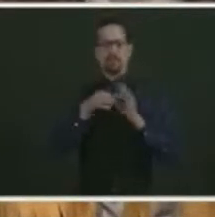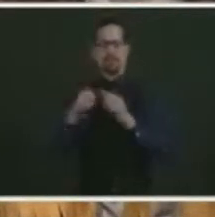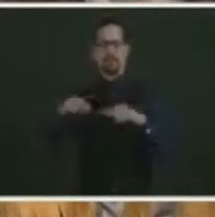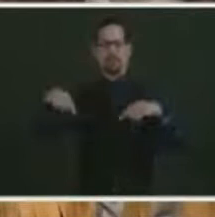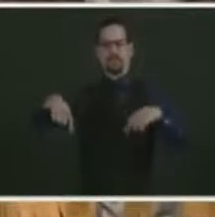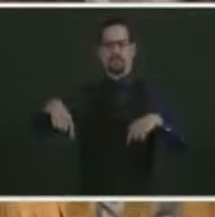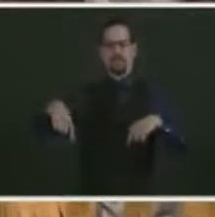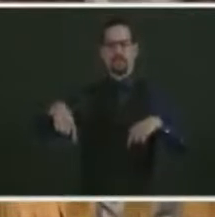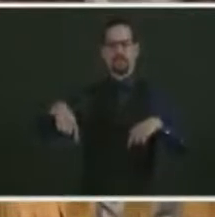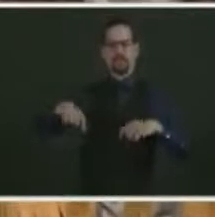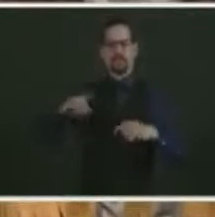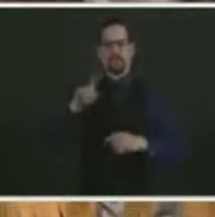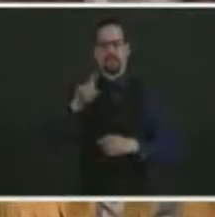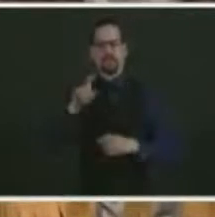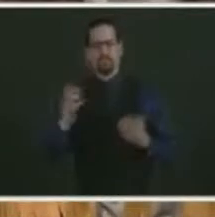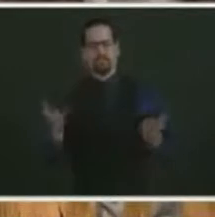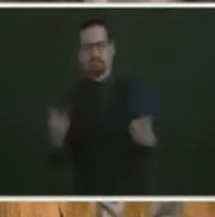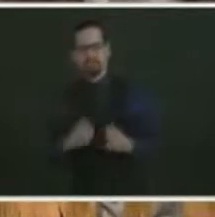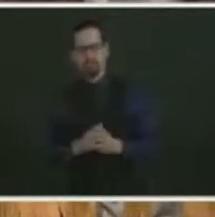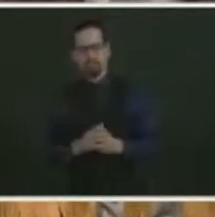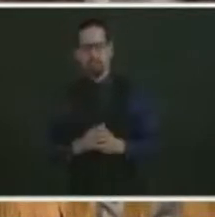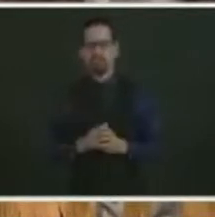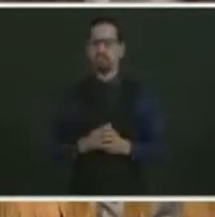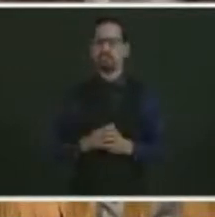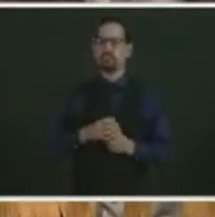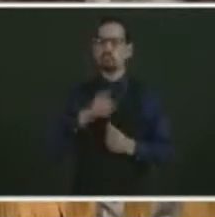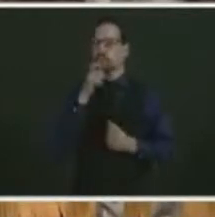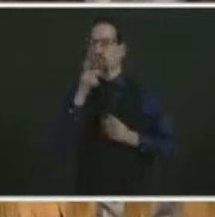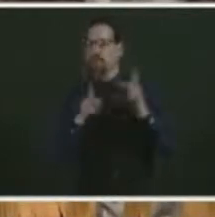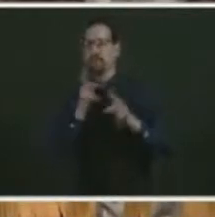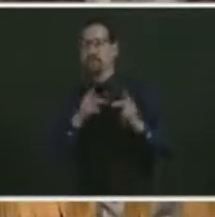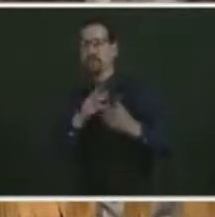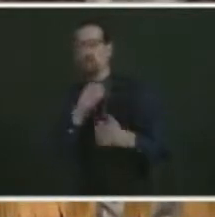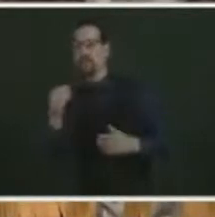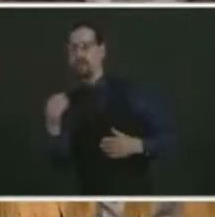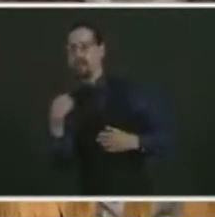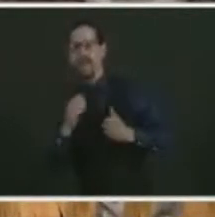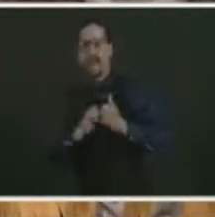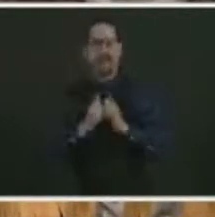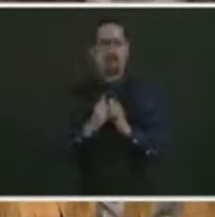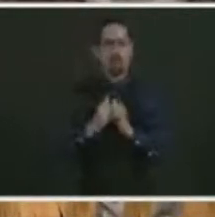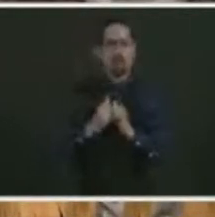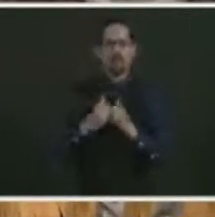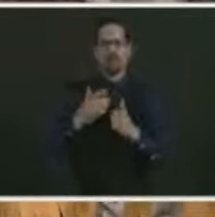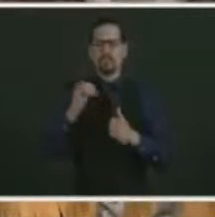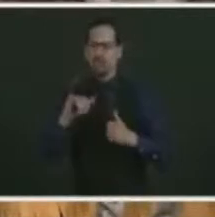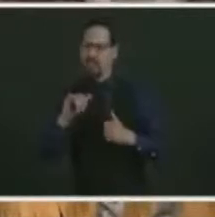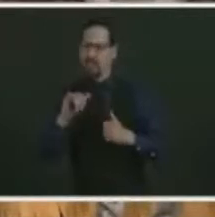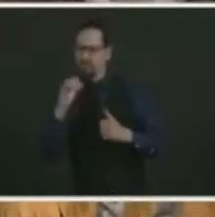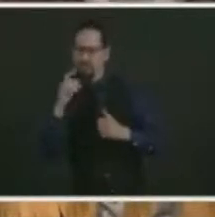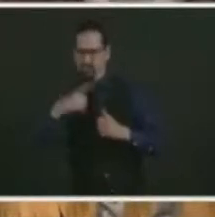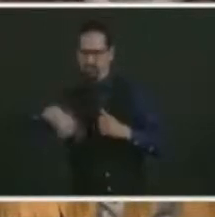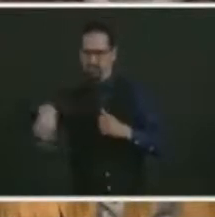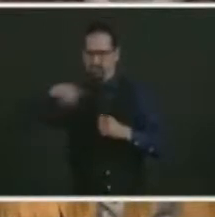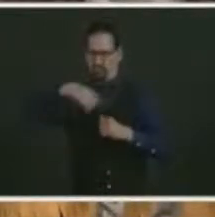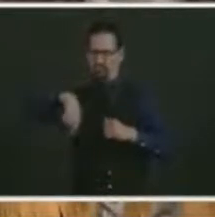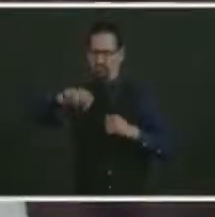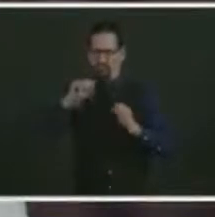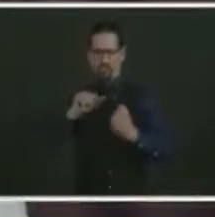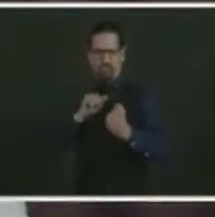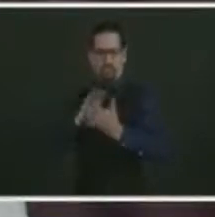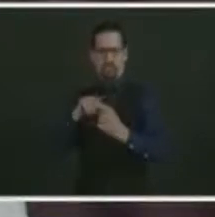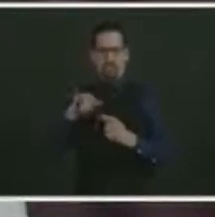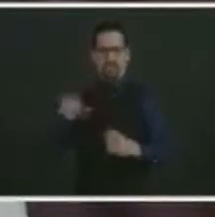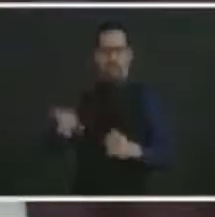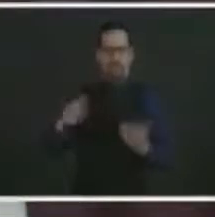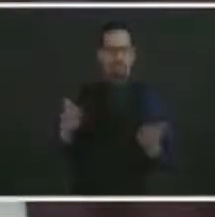on the part of the Department of Health? This is, and how will they go about this? yeah, this is something